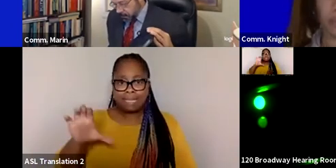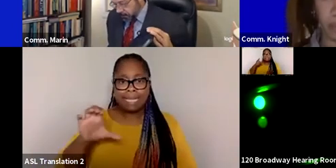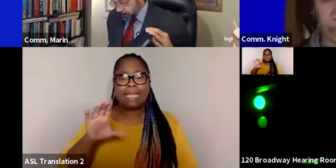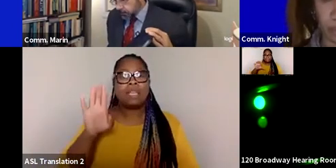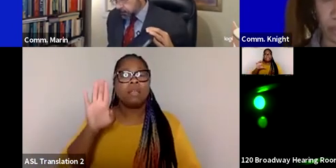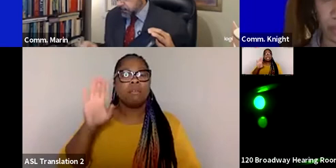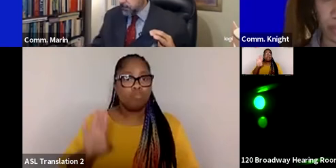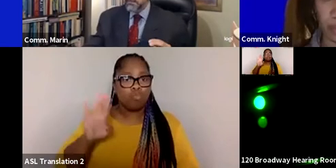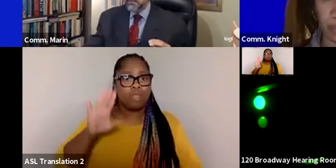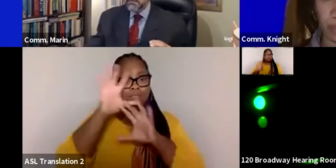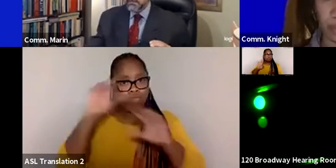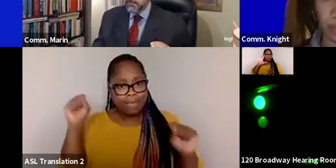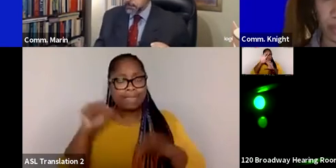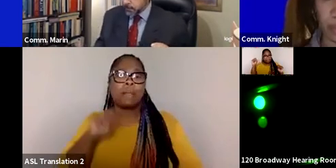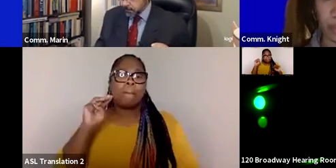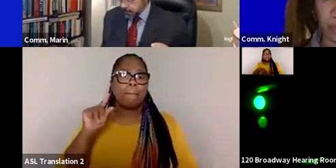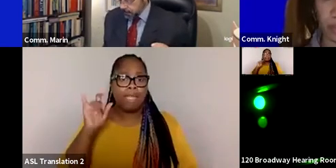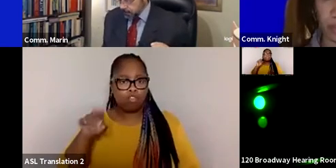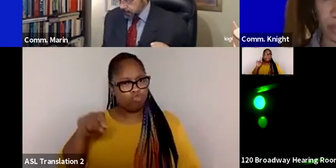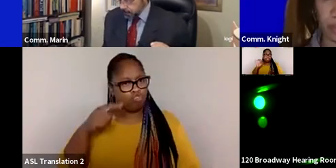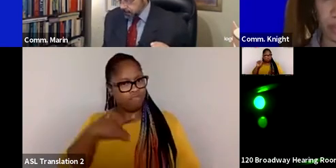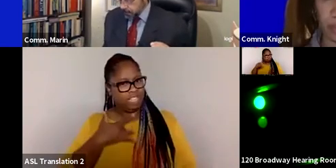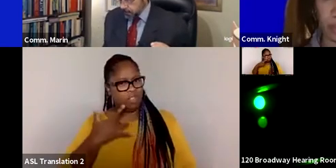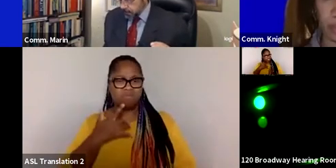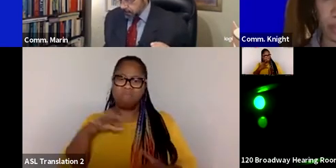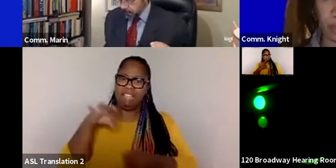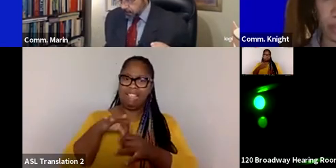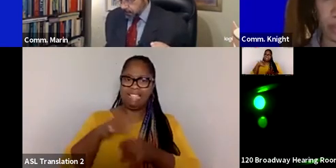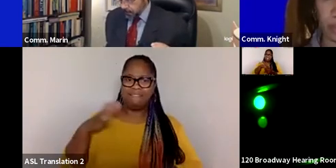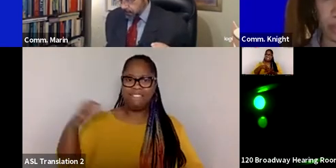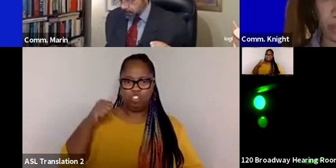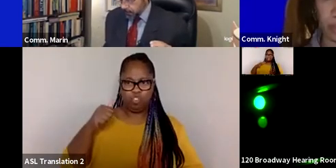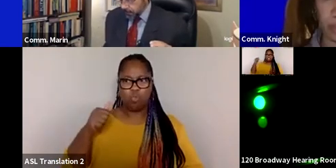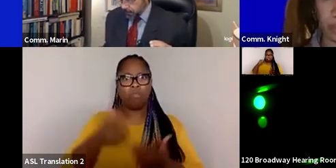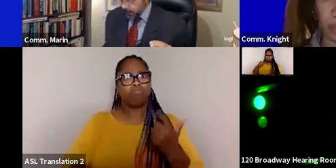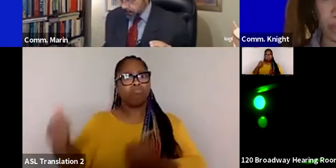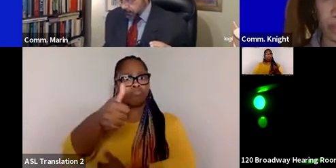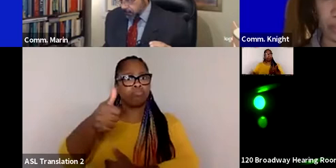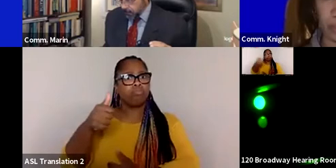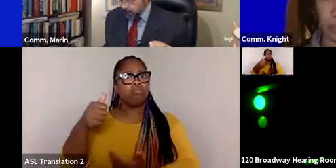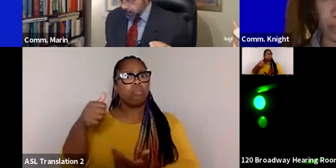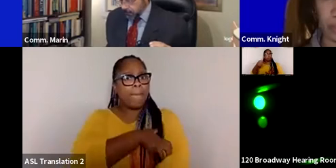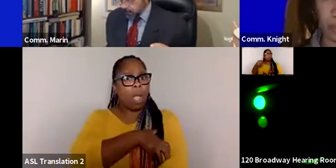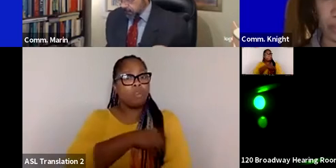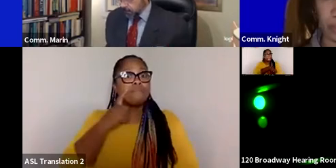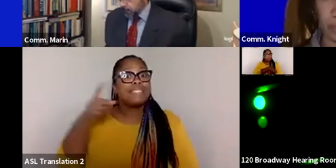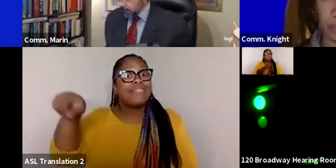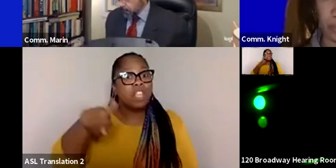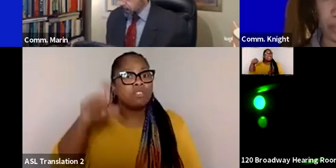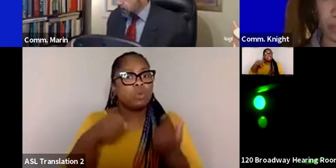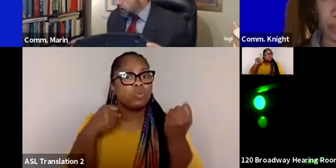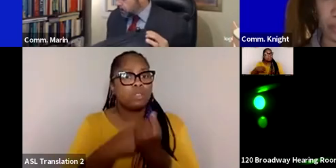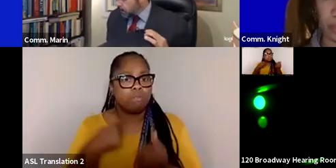council member and the mayor should consider that we put our elected officials and their appointees in positions of power based on their promises that they'd advocate for us.